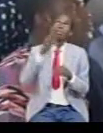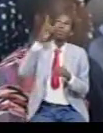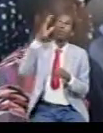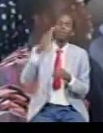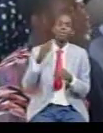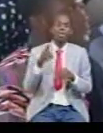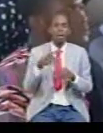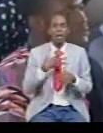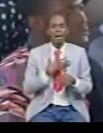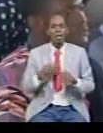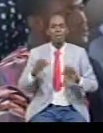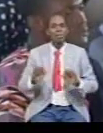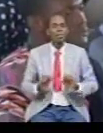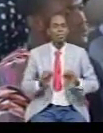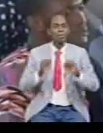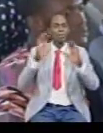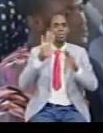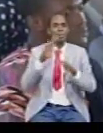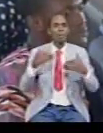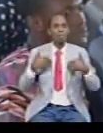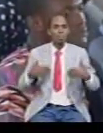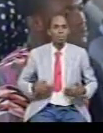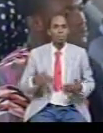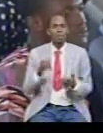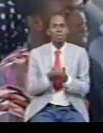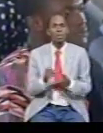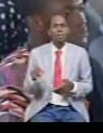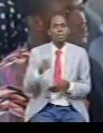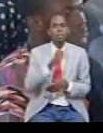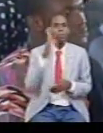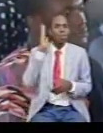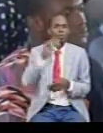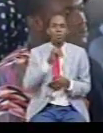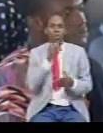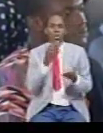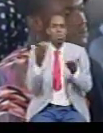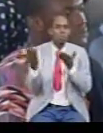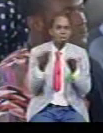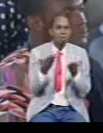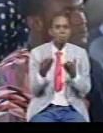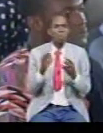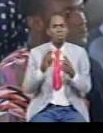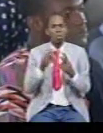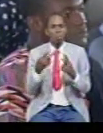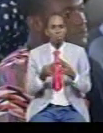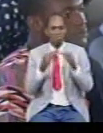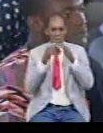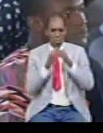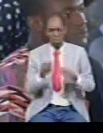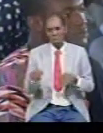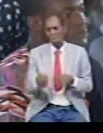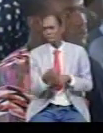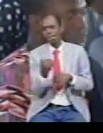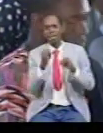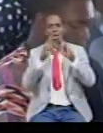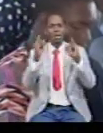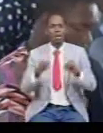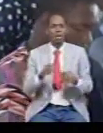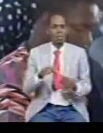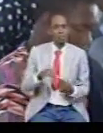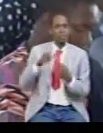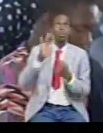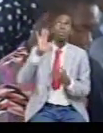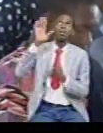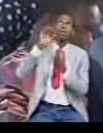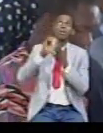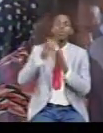bodies that they might not serve nor worship any other god except their own God. Therefore, the man